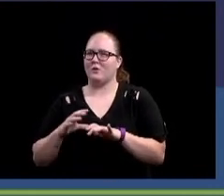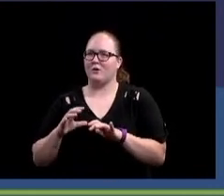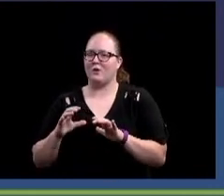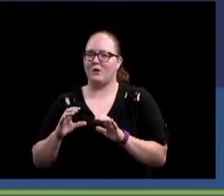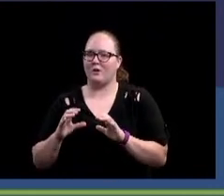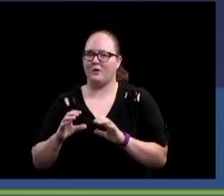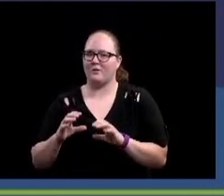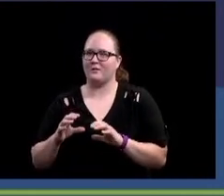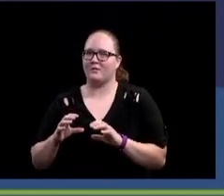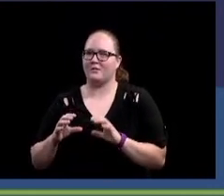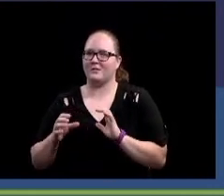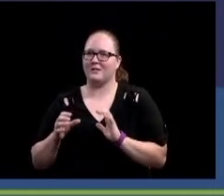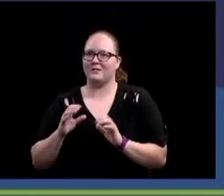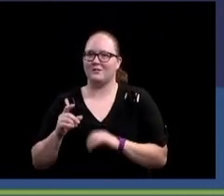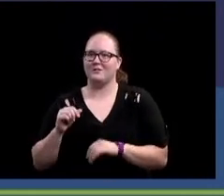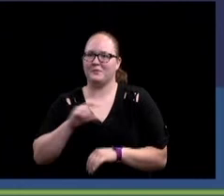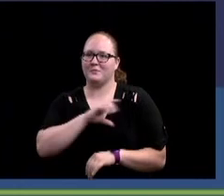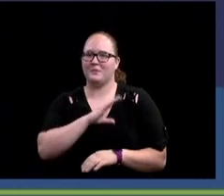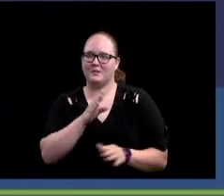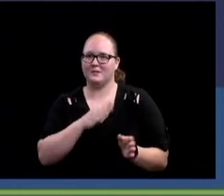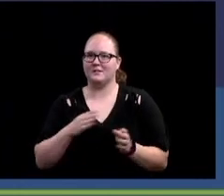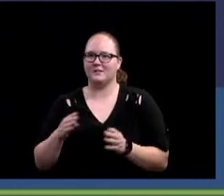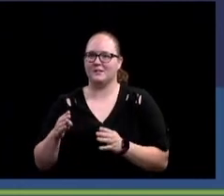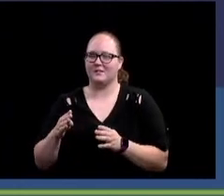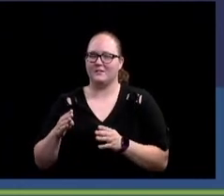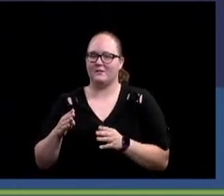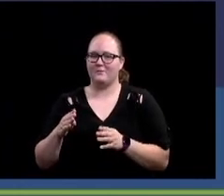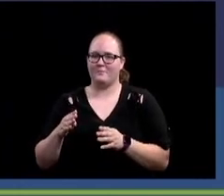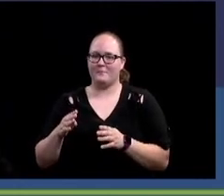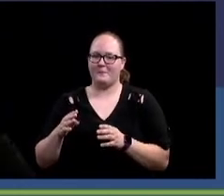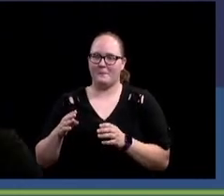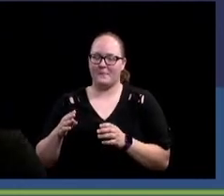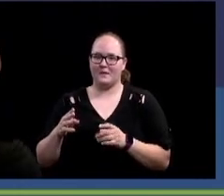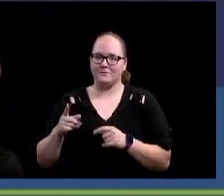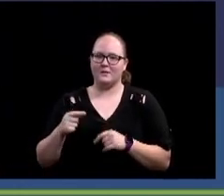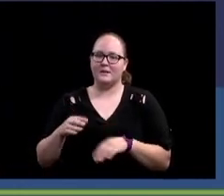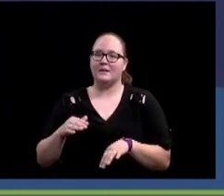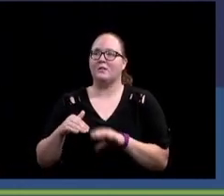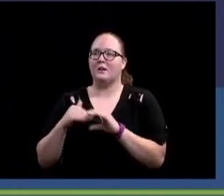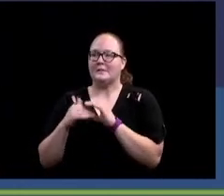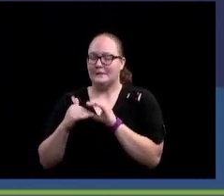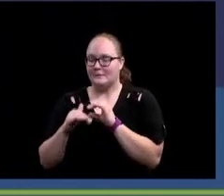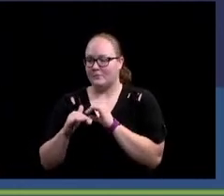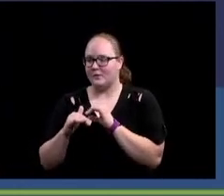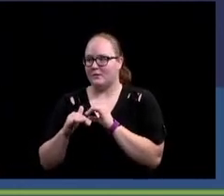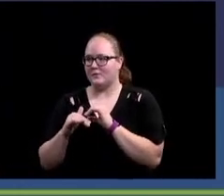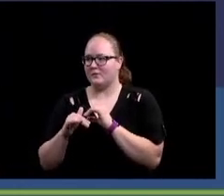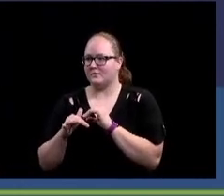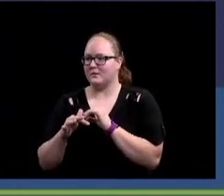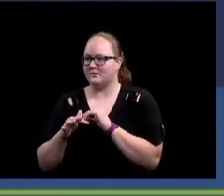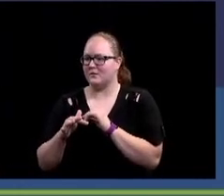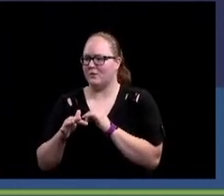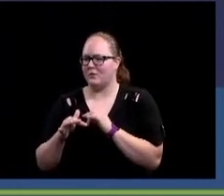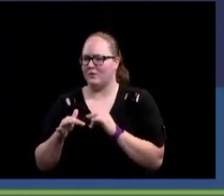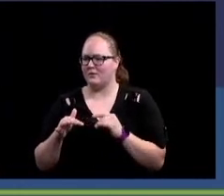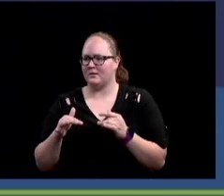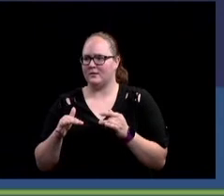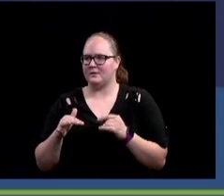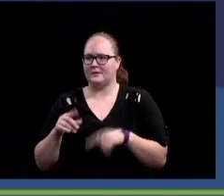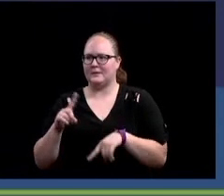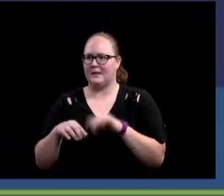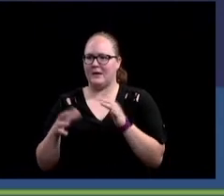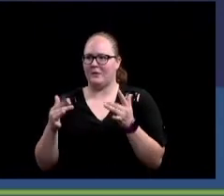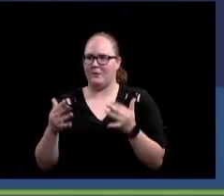often see in our email boxes is the 8 Can't Wait campaign. The department responded early on social media that the concerns identified